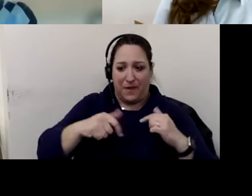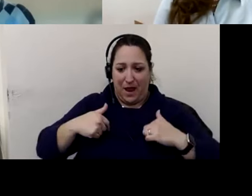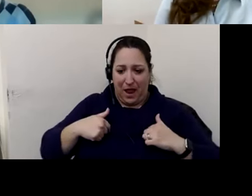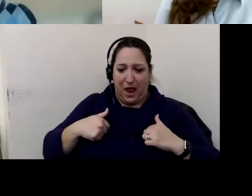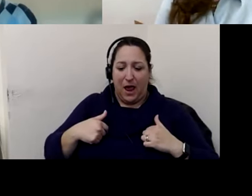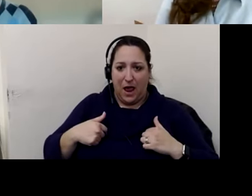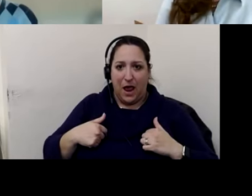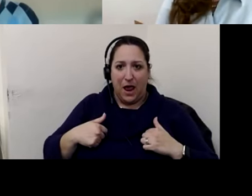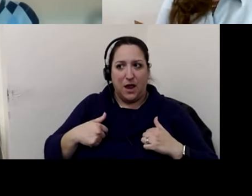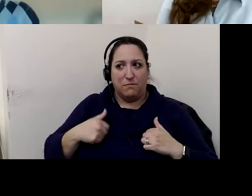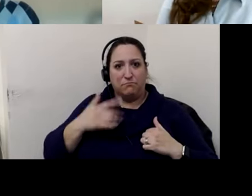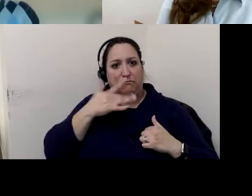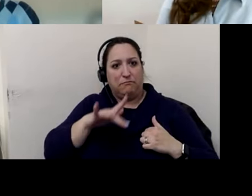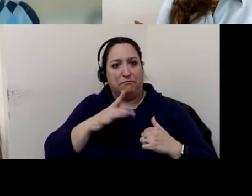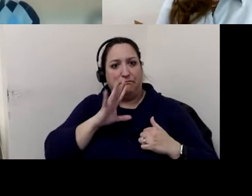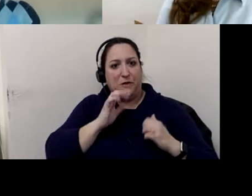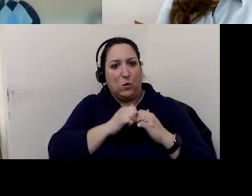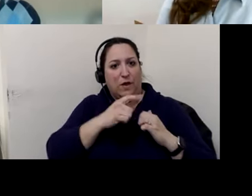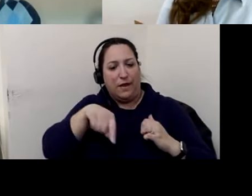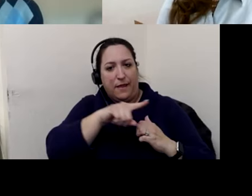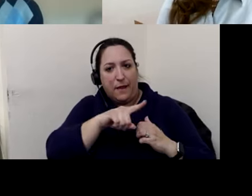the pleasure of speaking to,